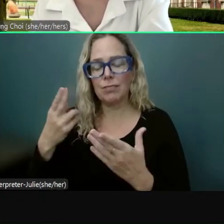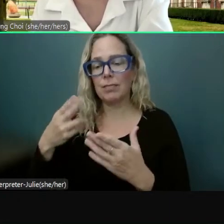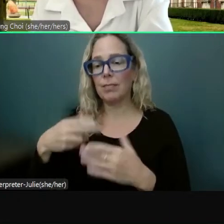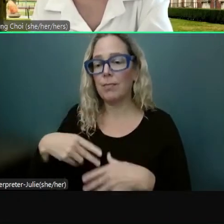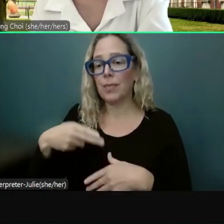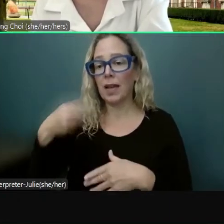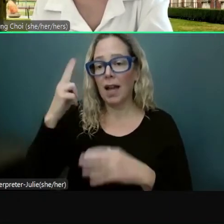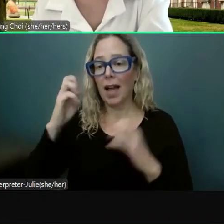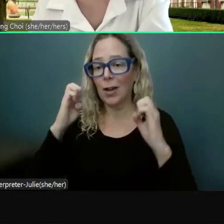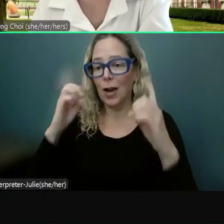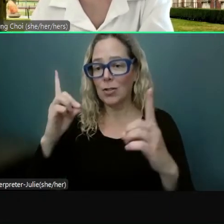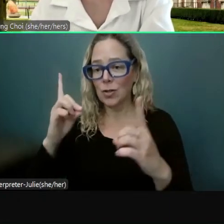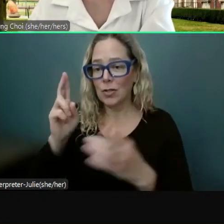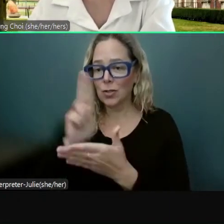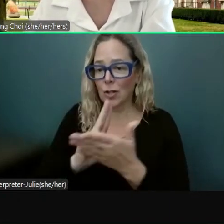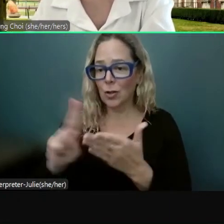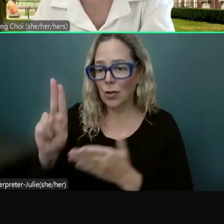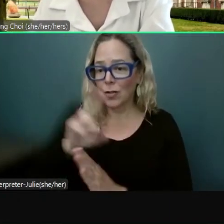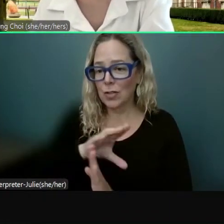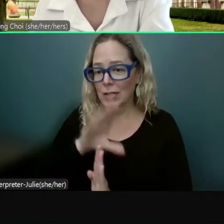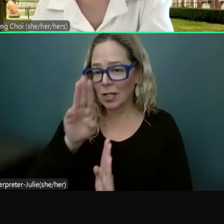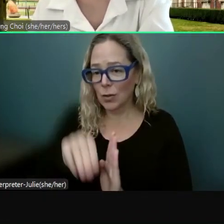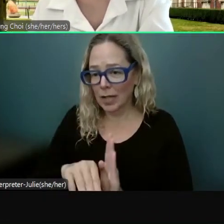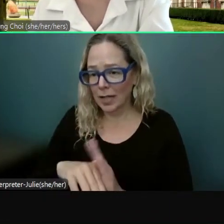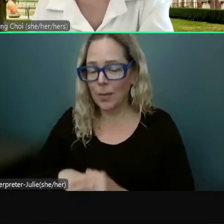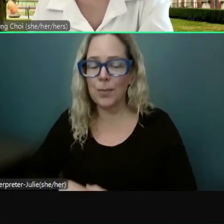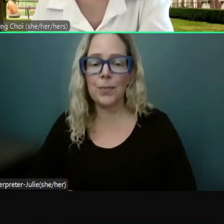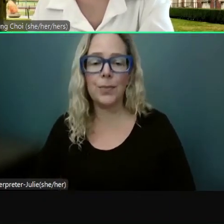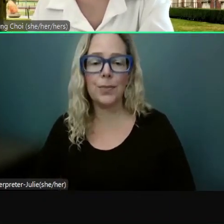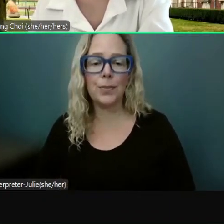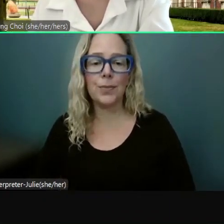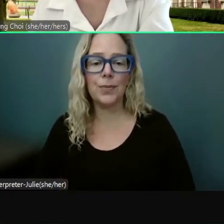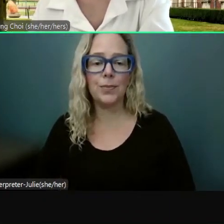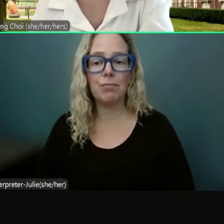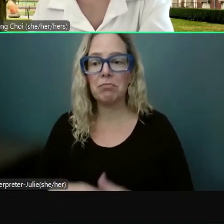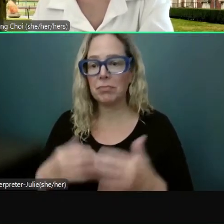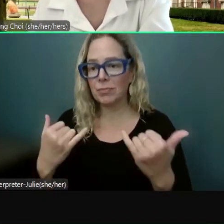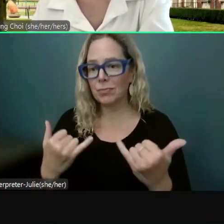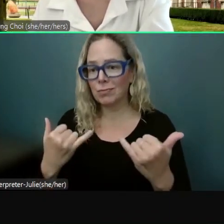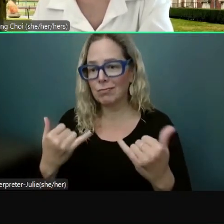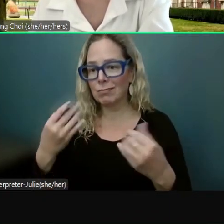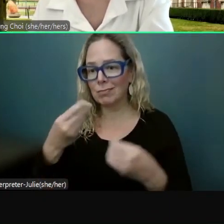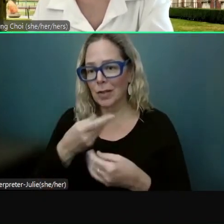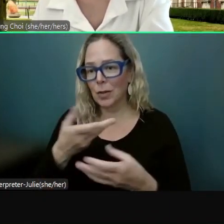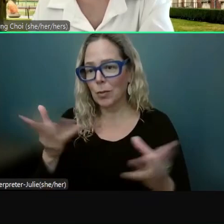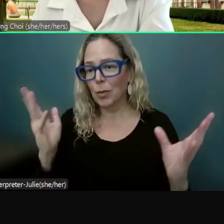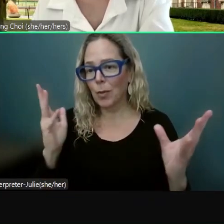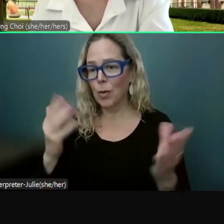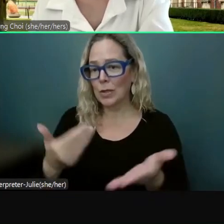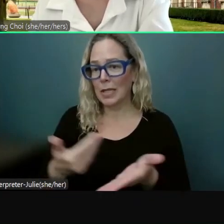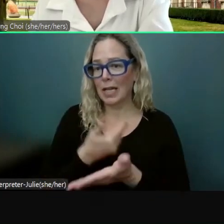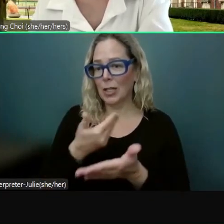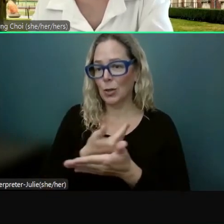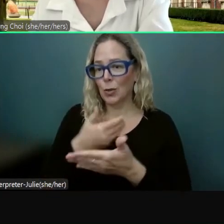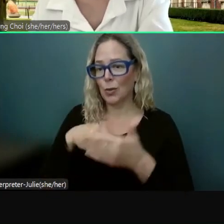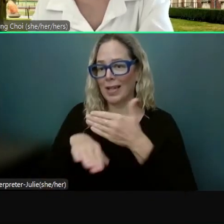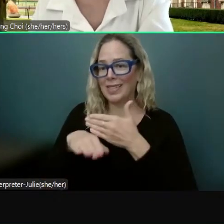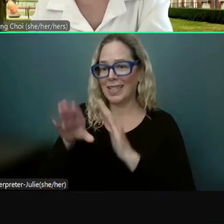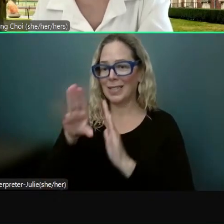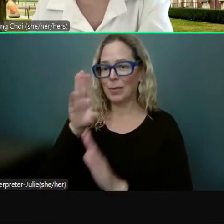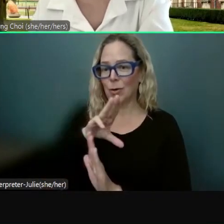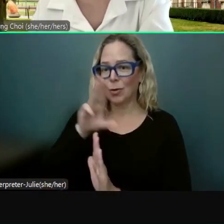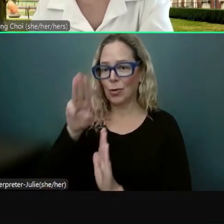I decided to propose a new accessible healthcare curriculum for future